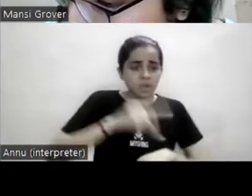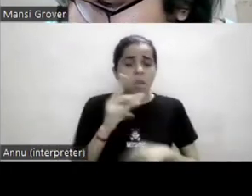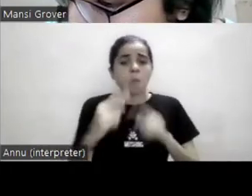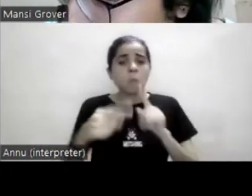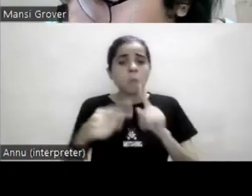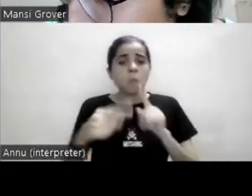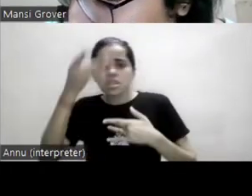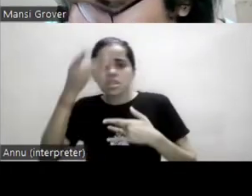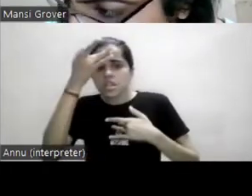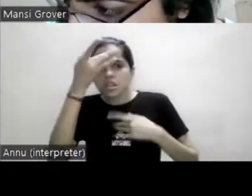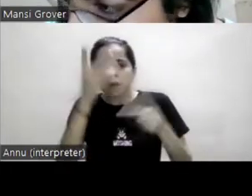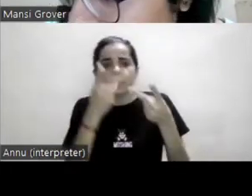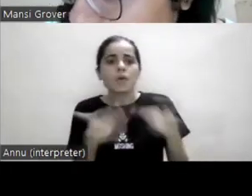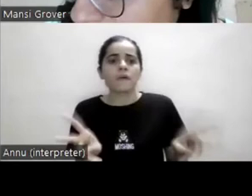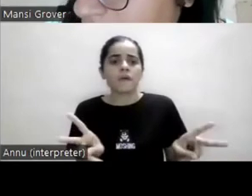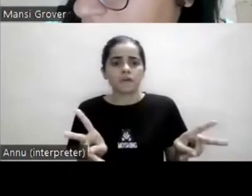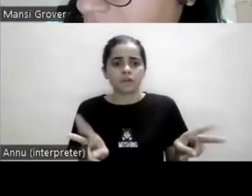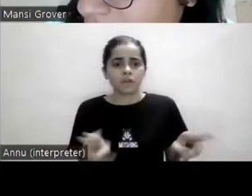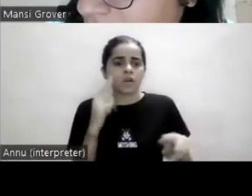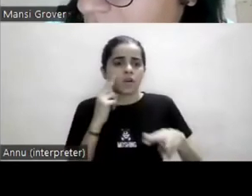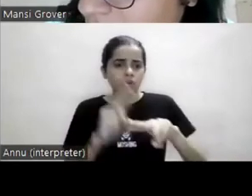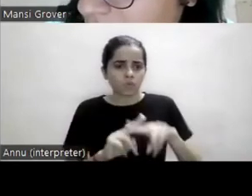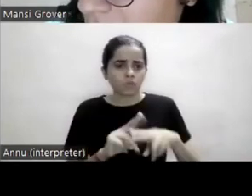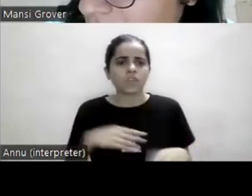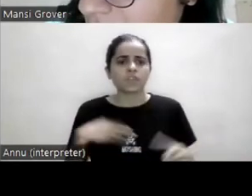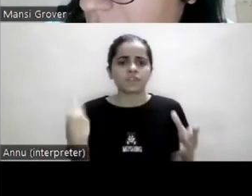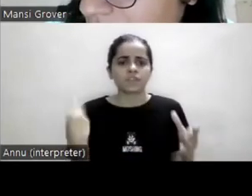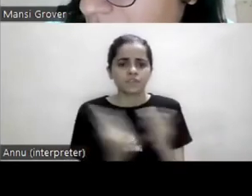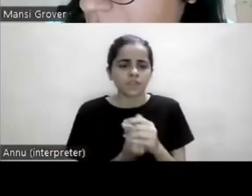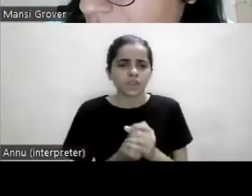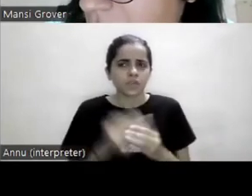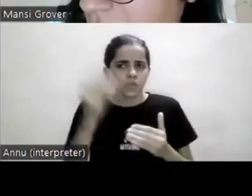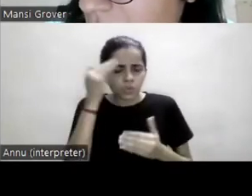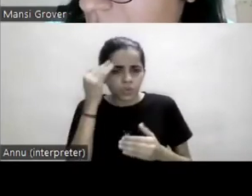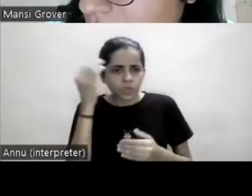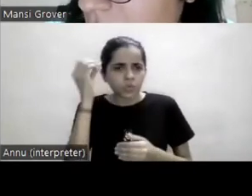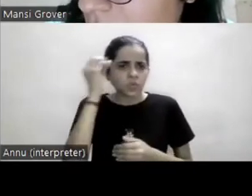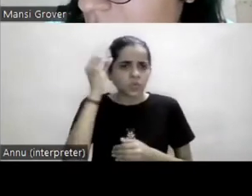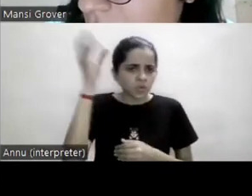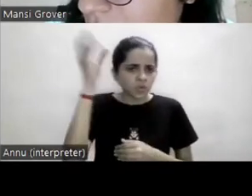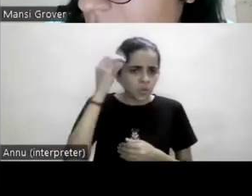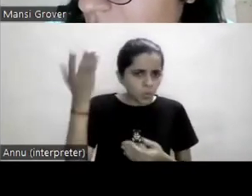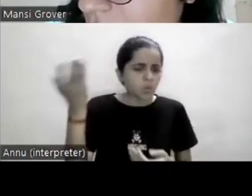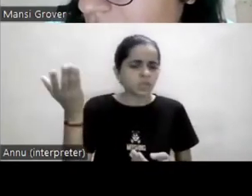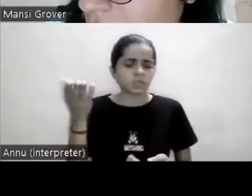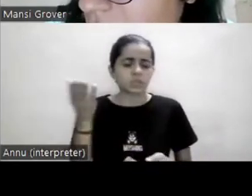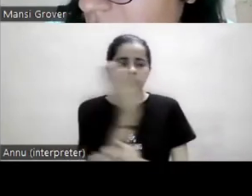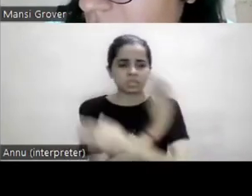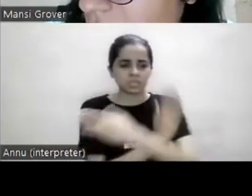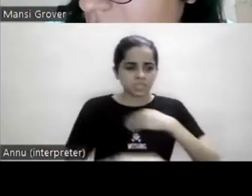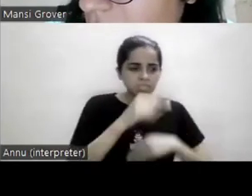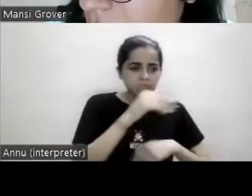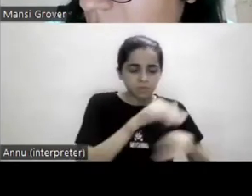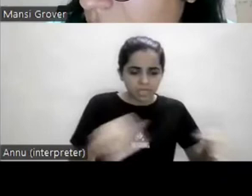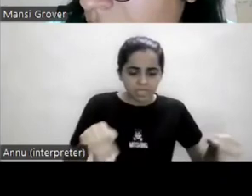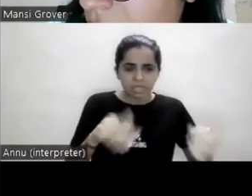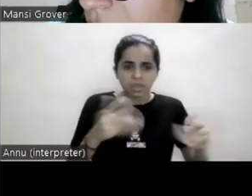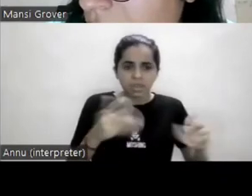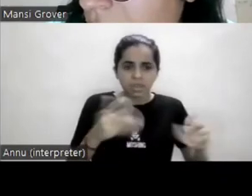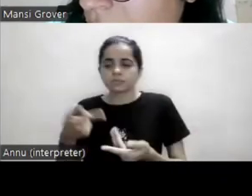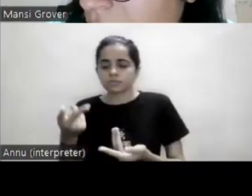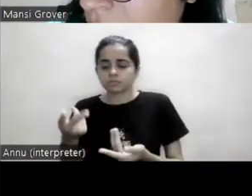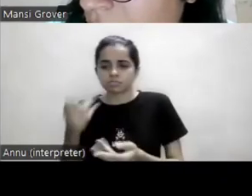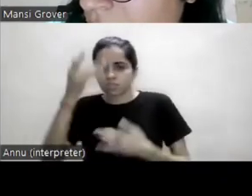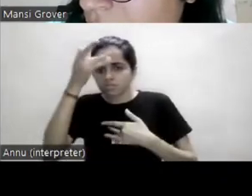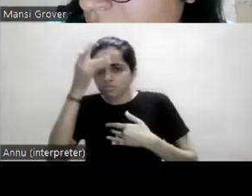disability. So if we'll, you know, kind of come to know about more about these things, and these boundaries will be more, you know,